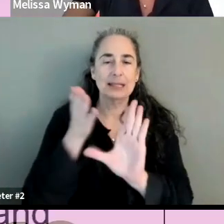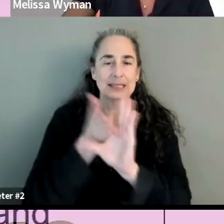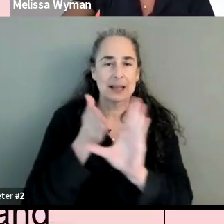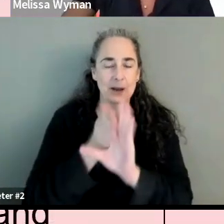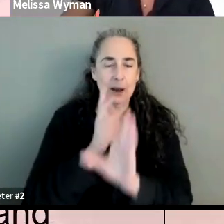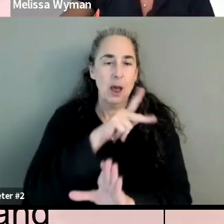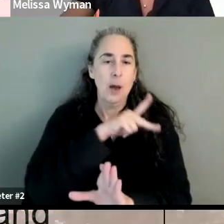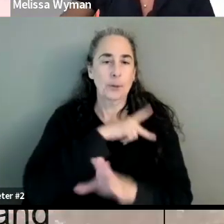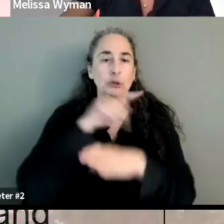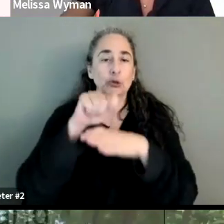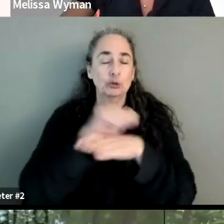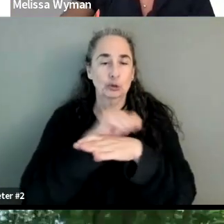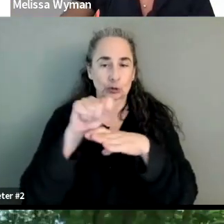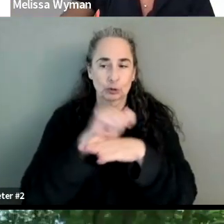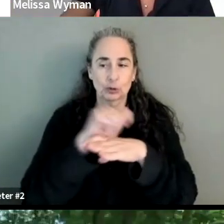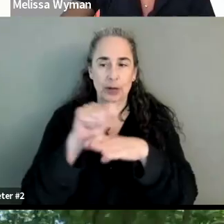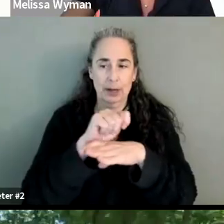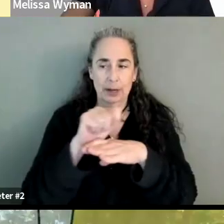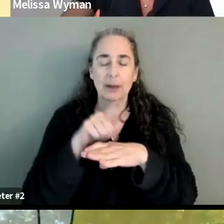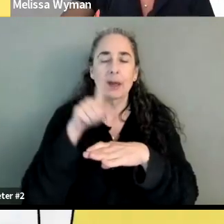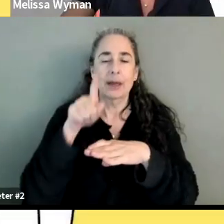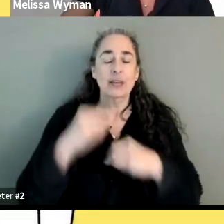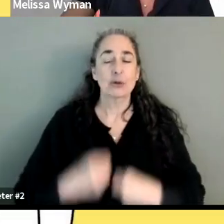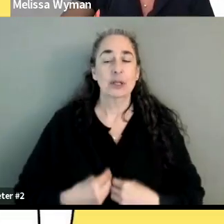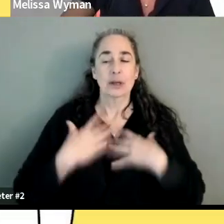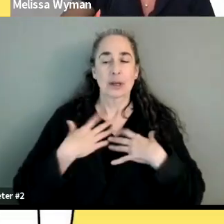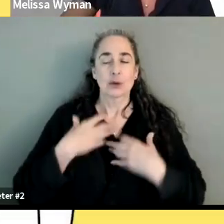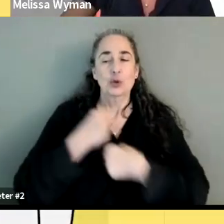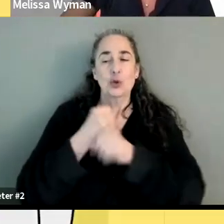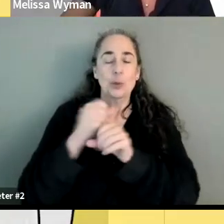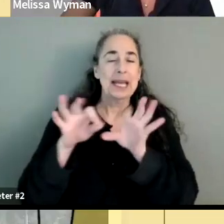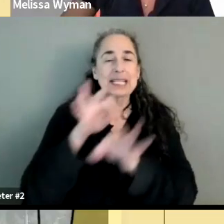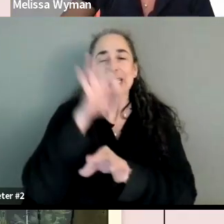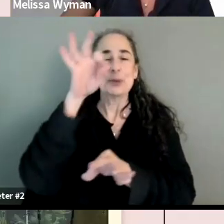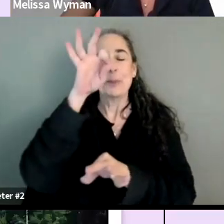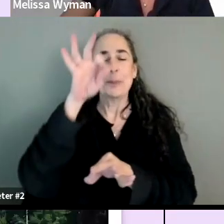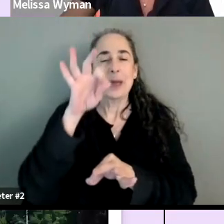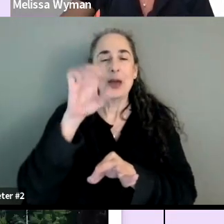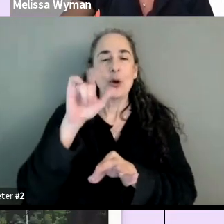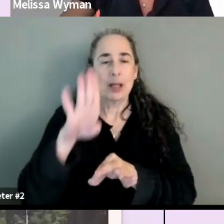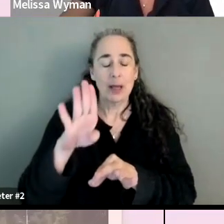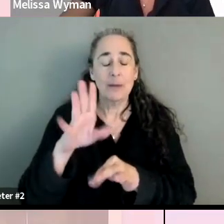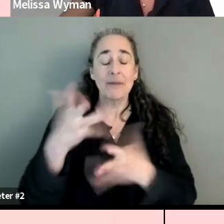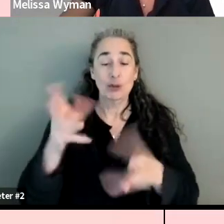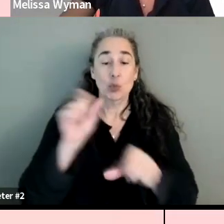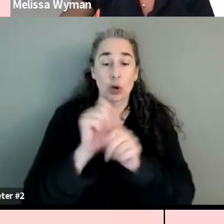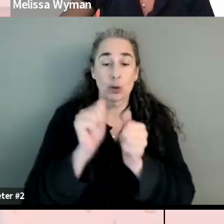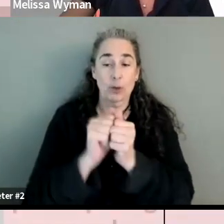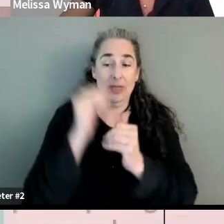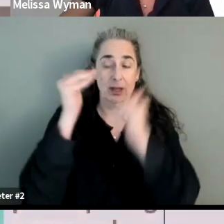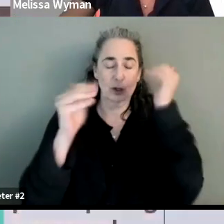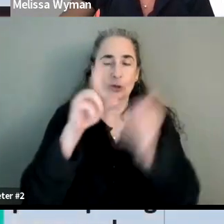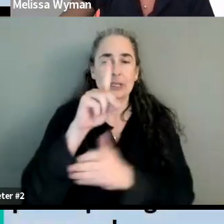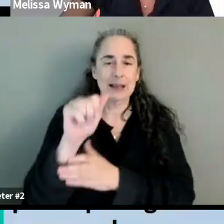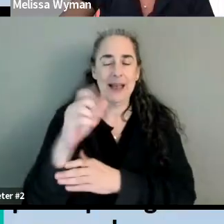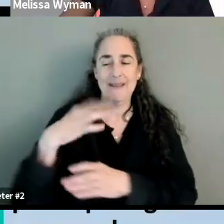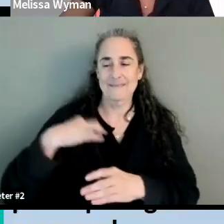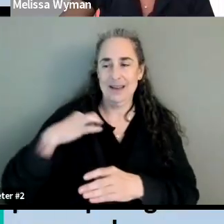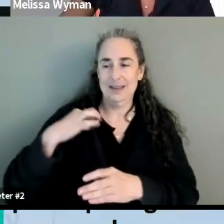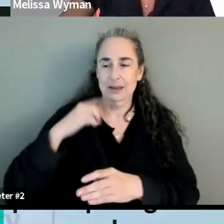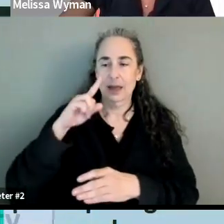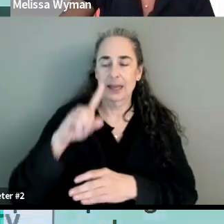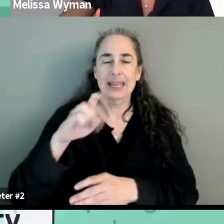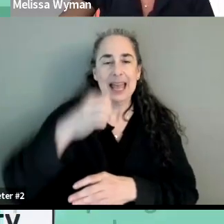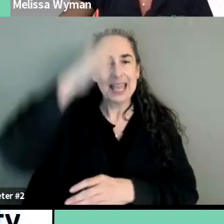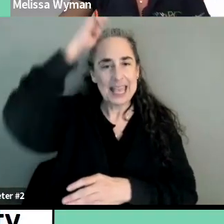personal training, Jared was inspired to create Spirit Club after working with adults with disabilities and volunteering in